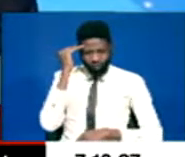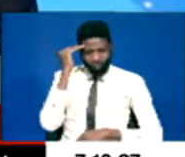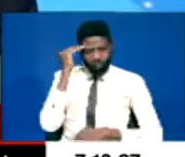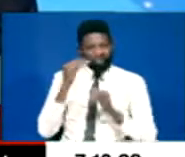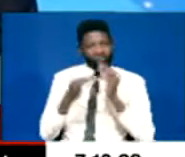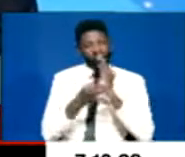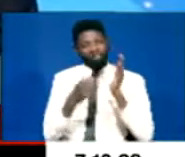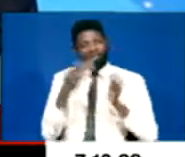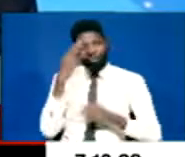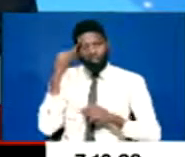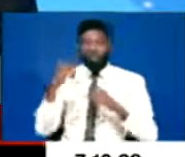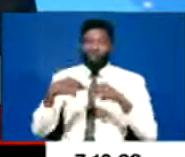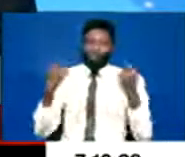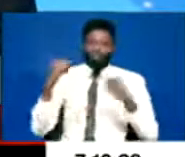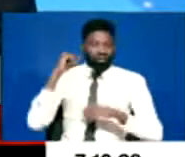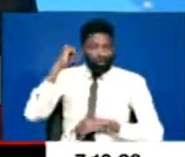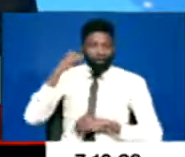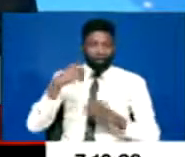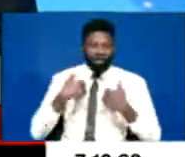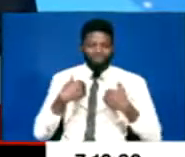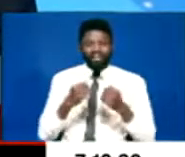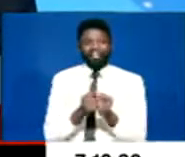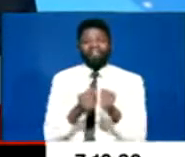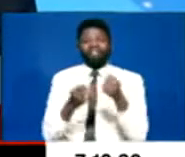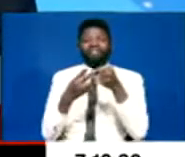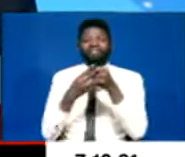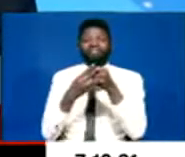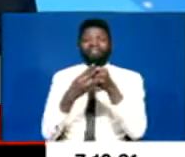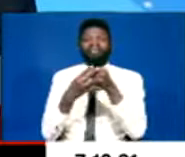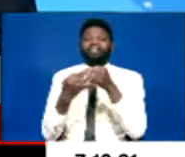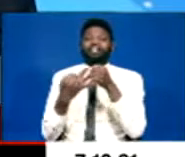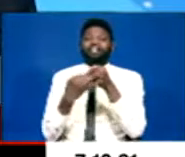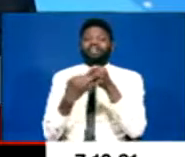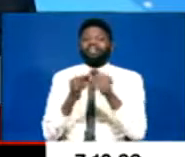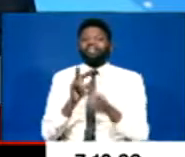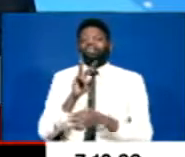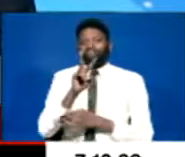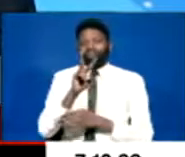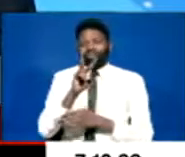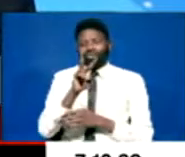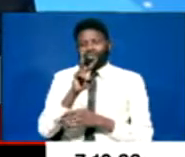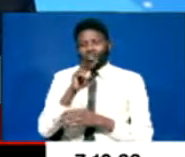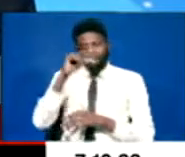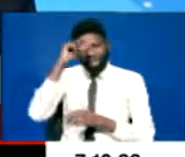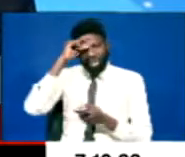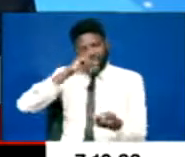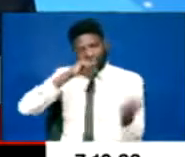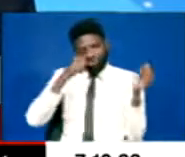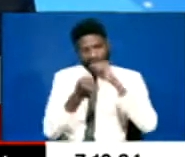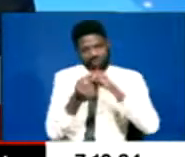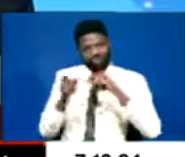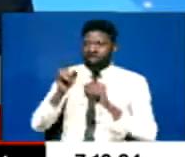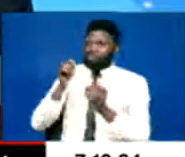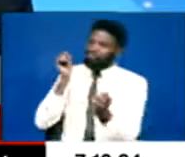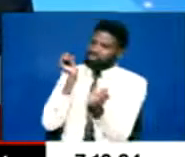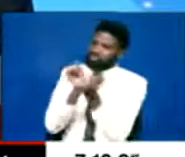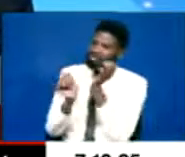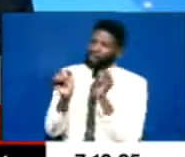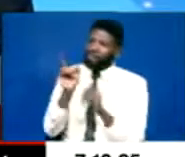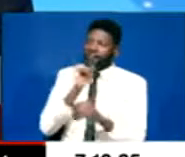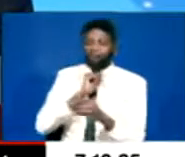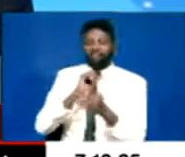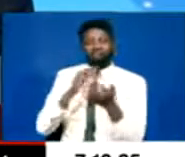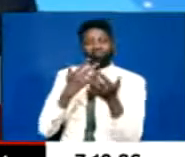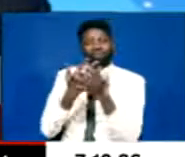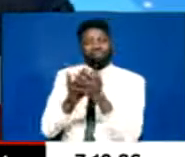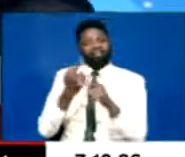the infamous 1982 August coup, Odinga was accused of complicity, charged with treason, and subsequently jailed for